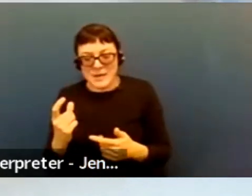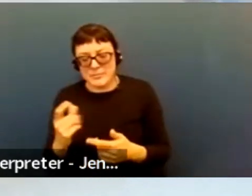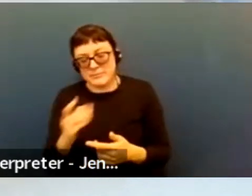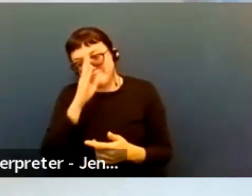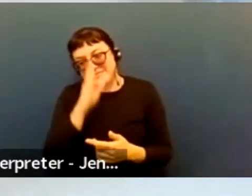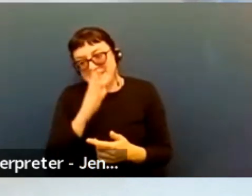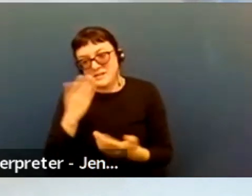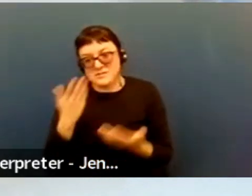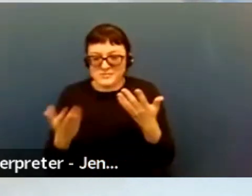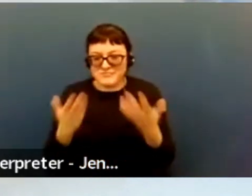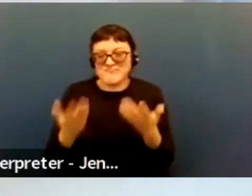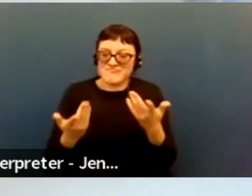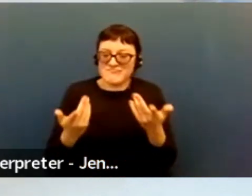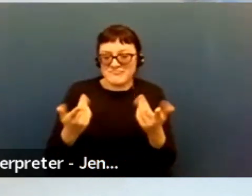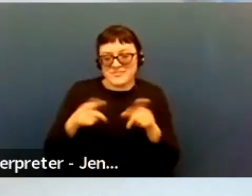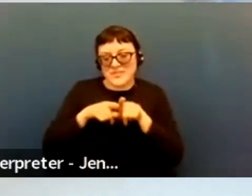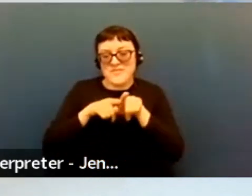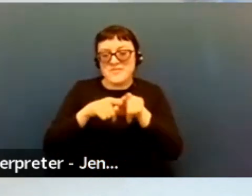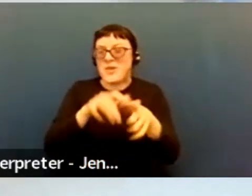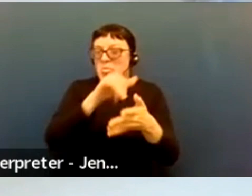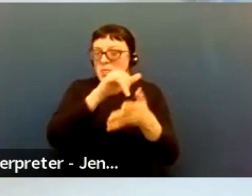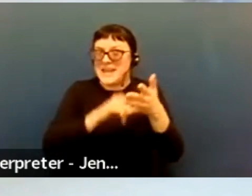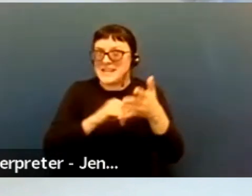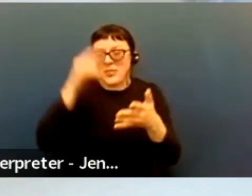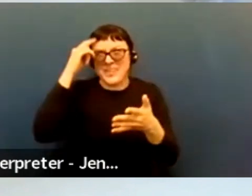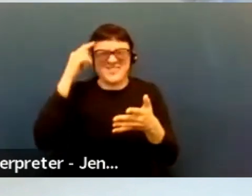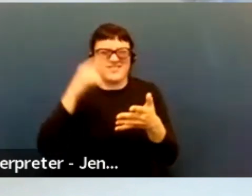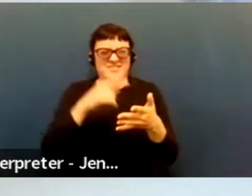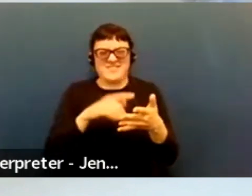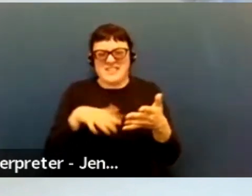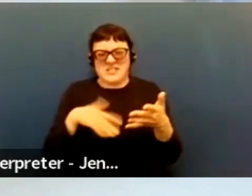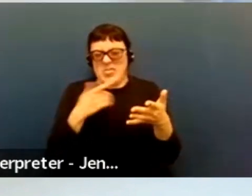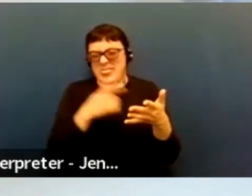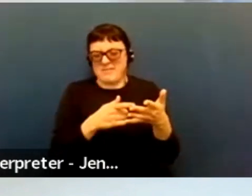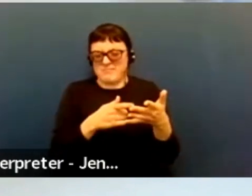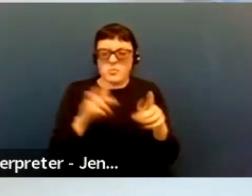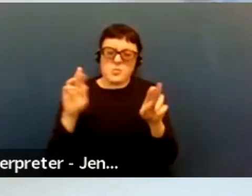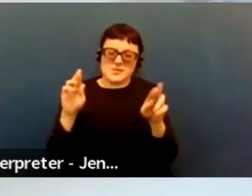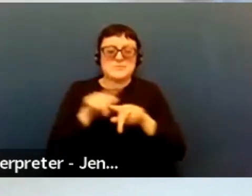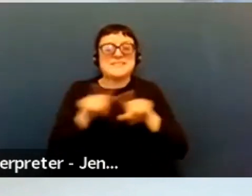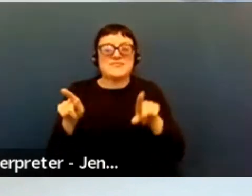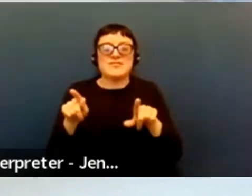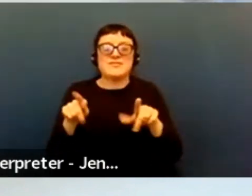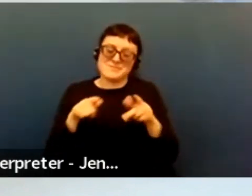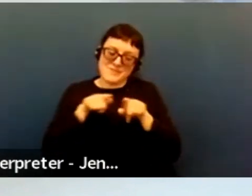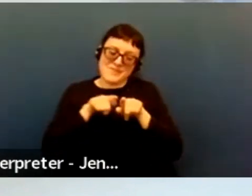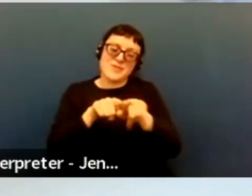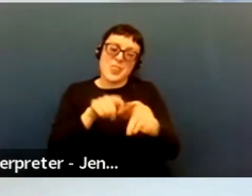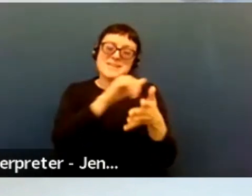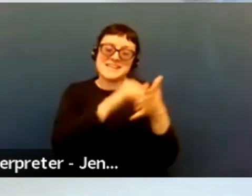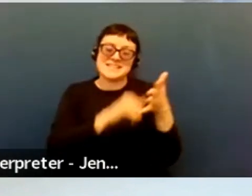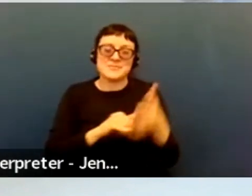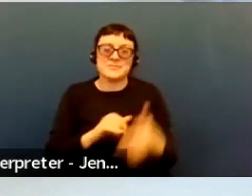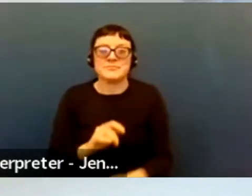it's about just letting this text take you there rather than wishing it was something else.